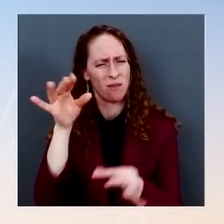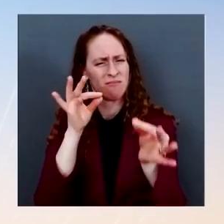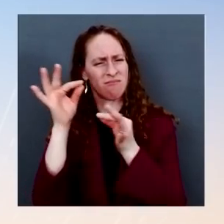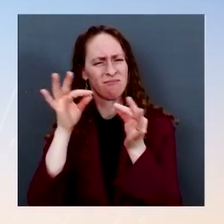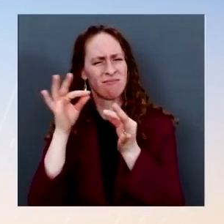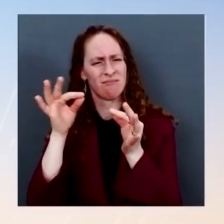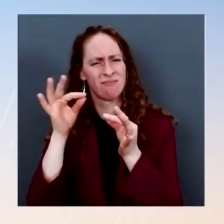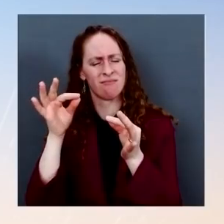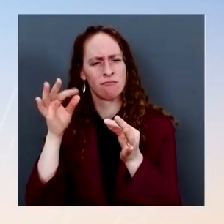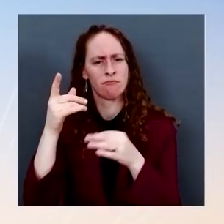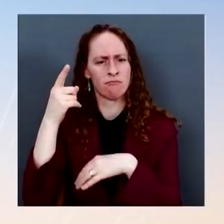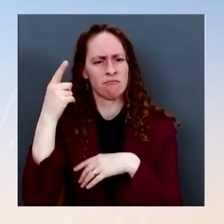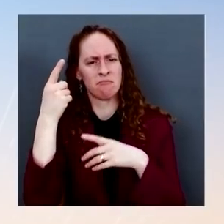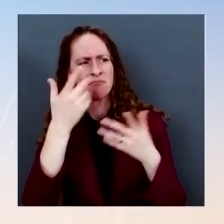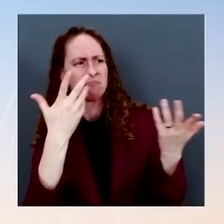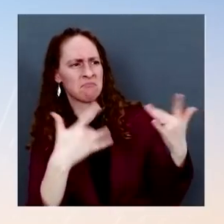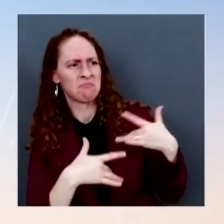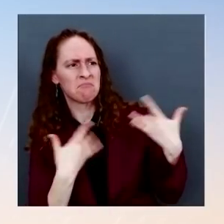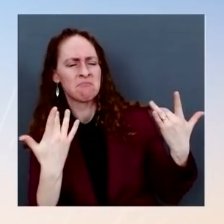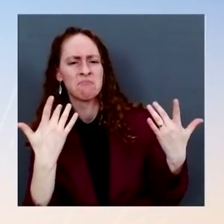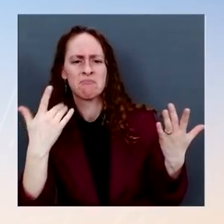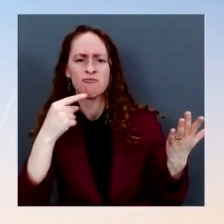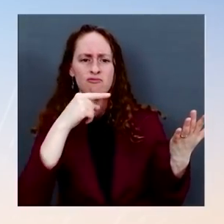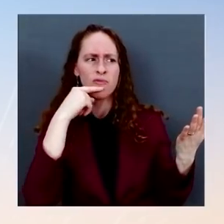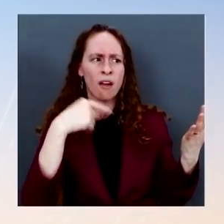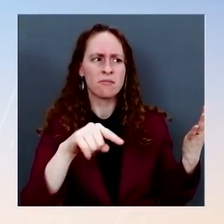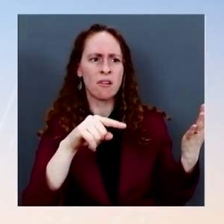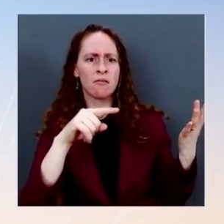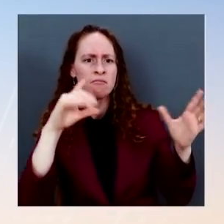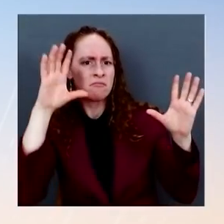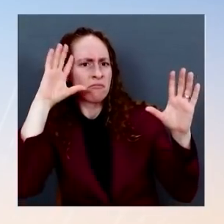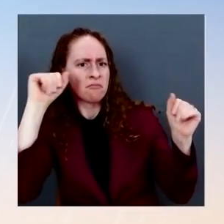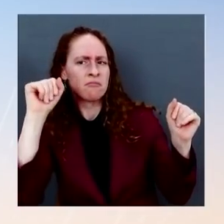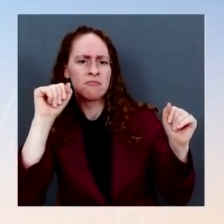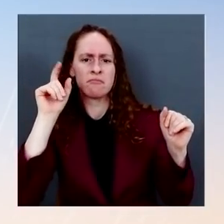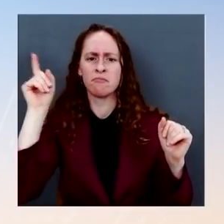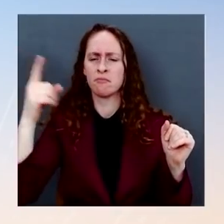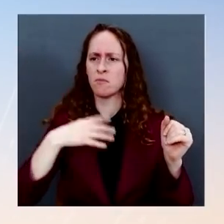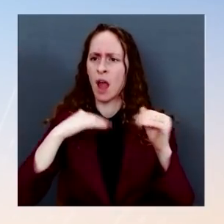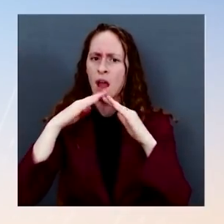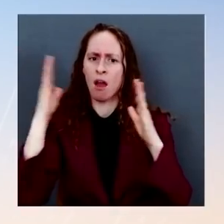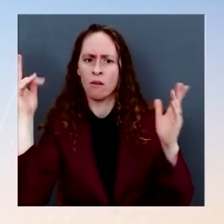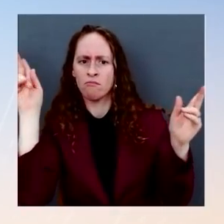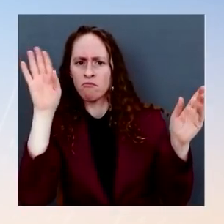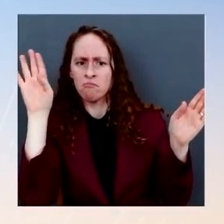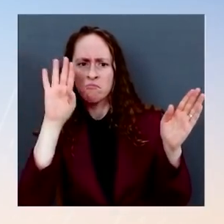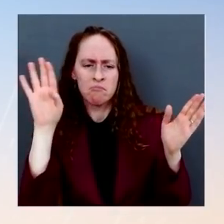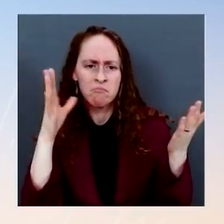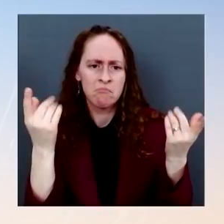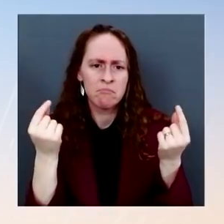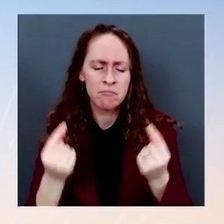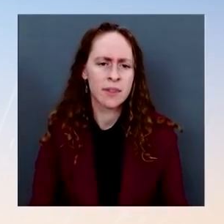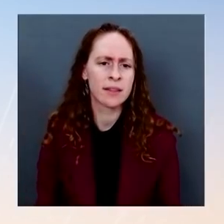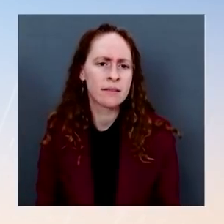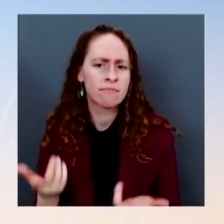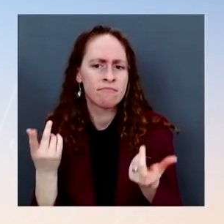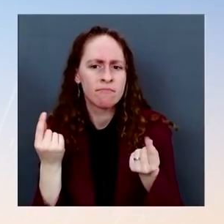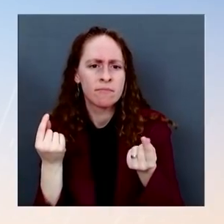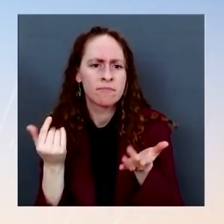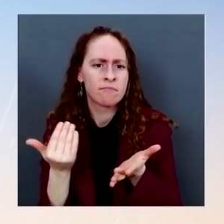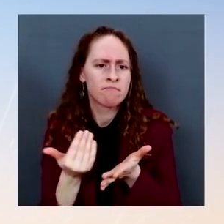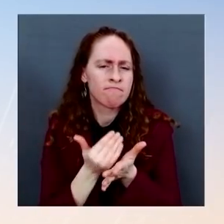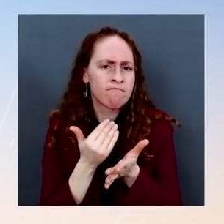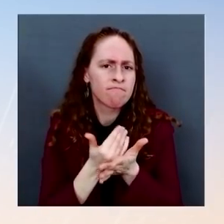the administration's stance on some of the specific demands that Russia made? For example, most importantly, the one that Ukraine not be allowed to